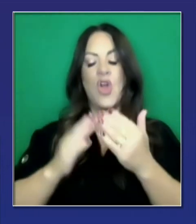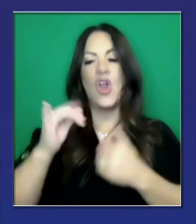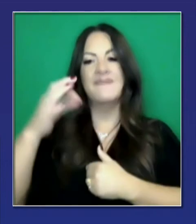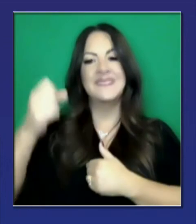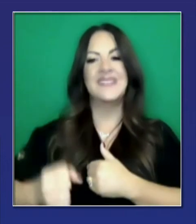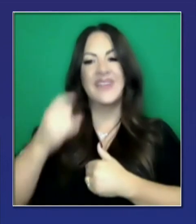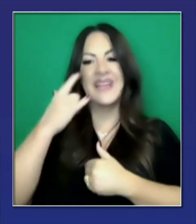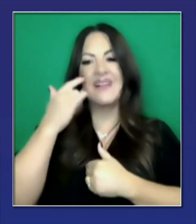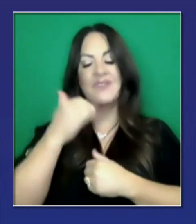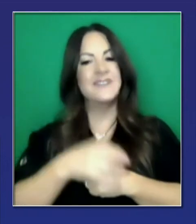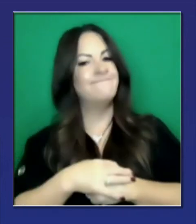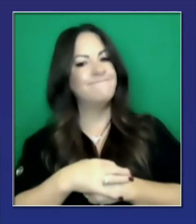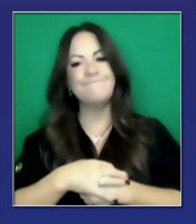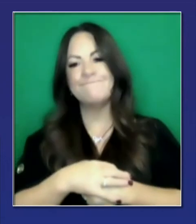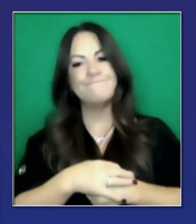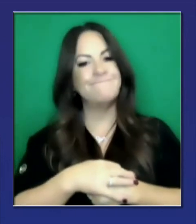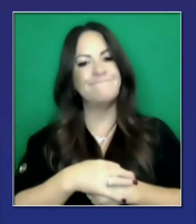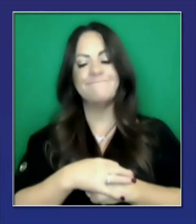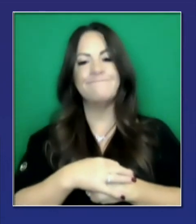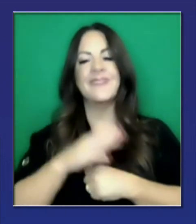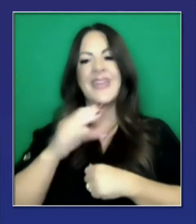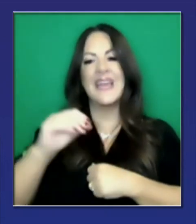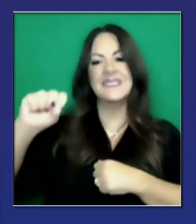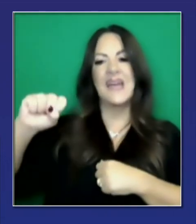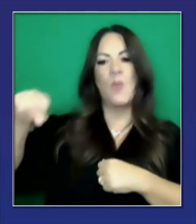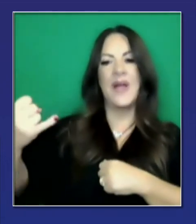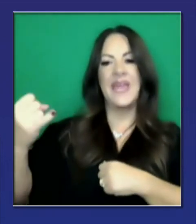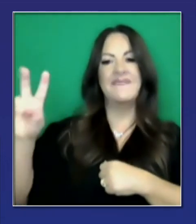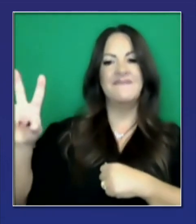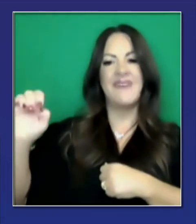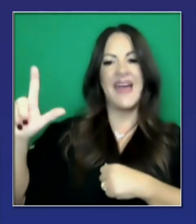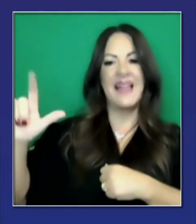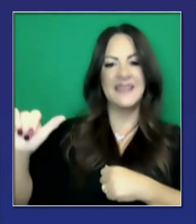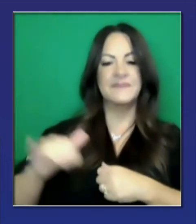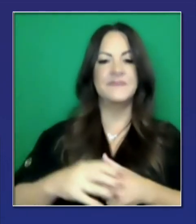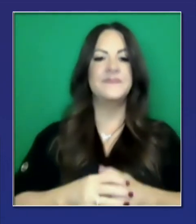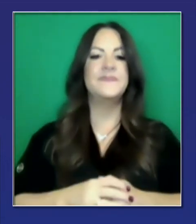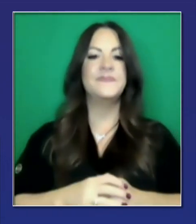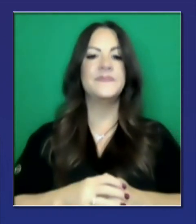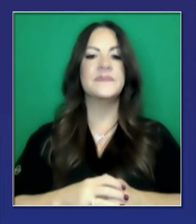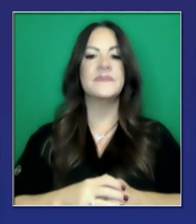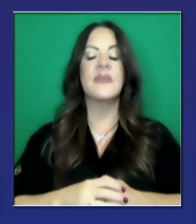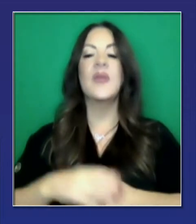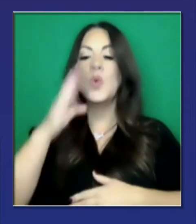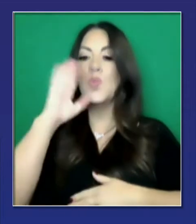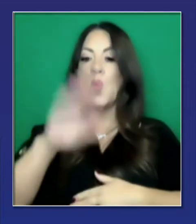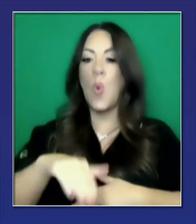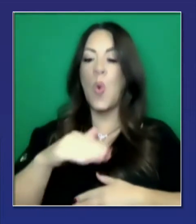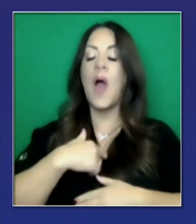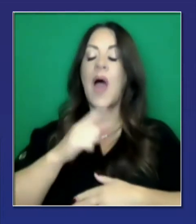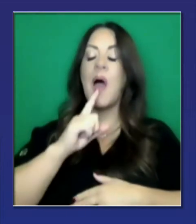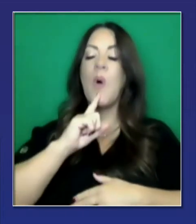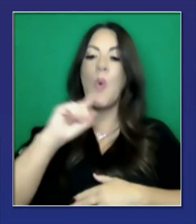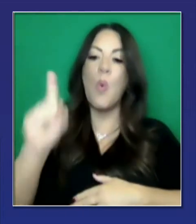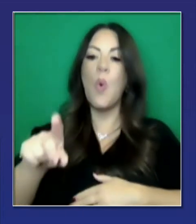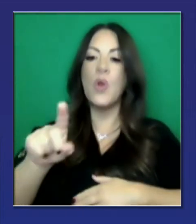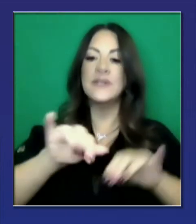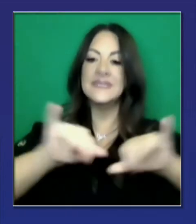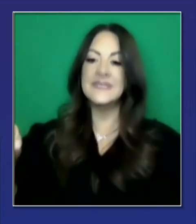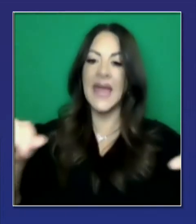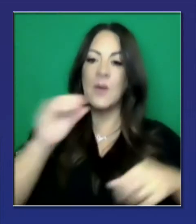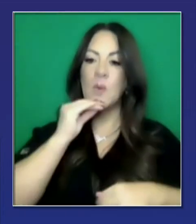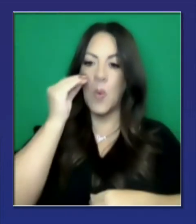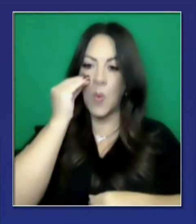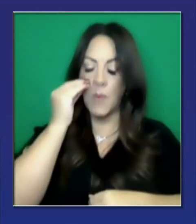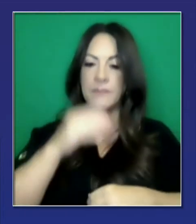California and in San Joaquin Valley. We have initiated, you recall, these stay-at-home orders were part of